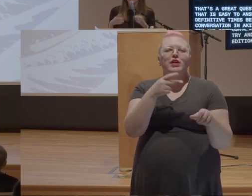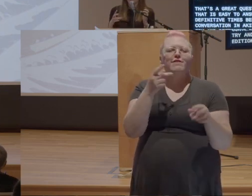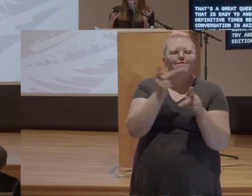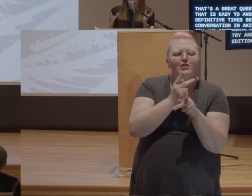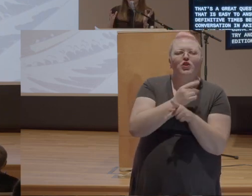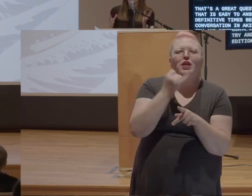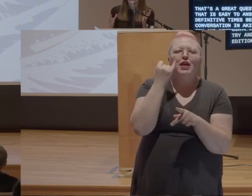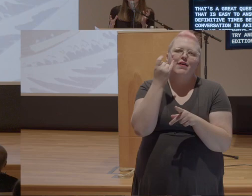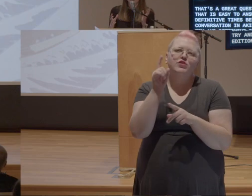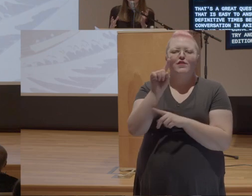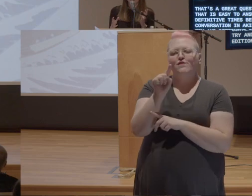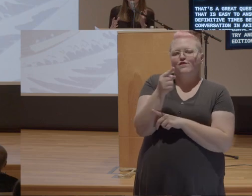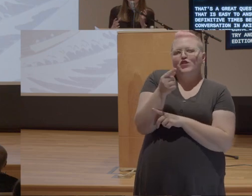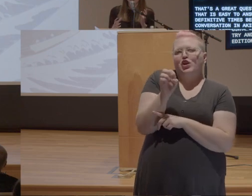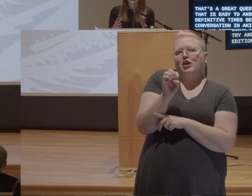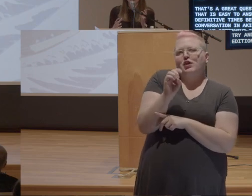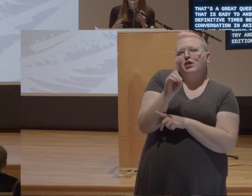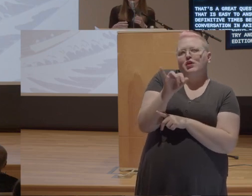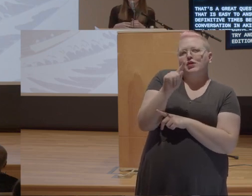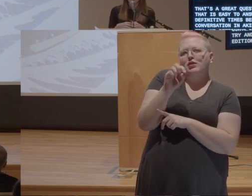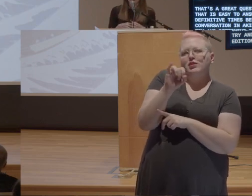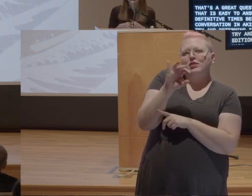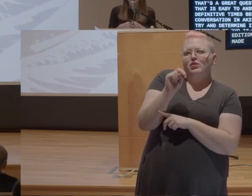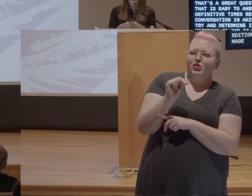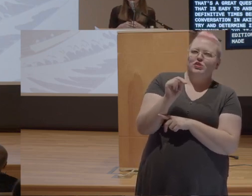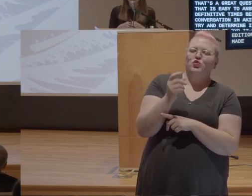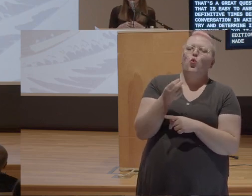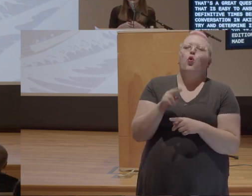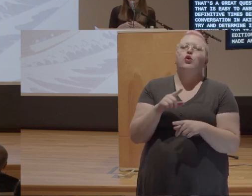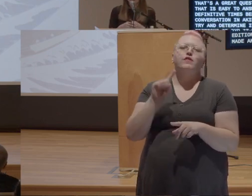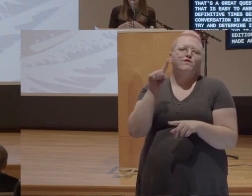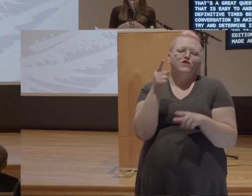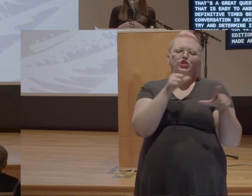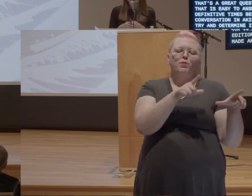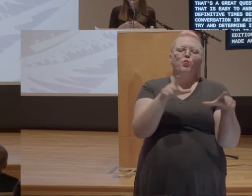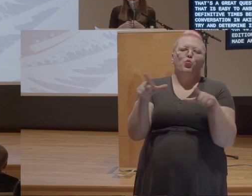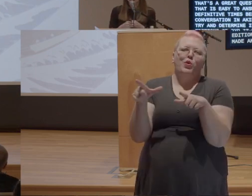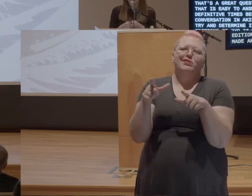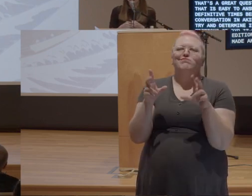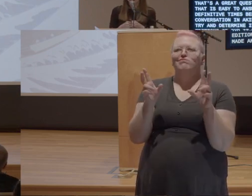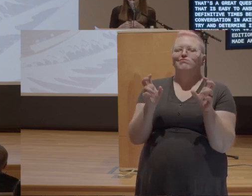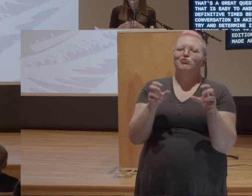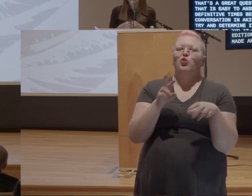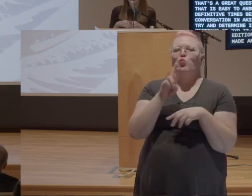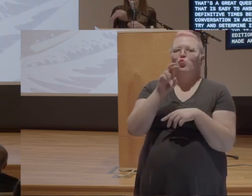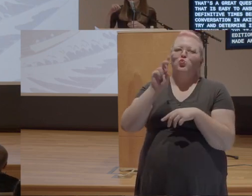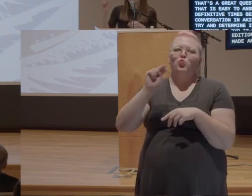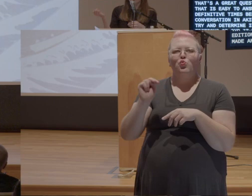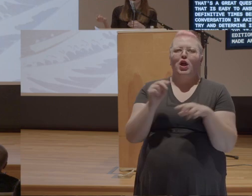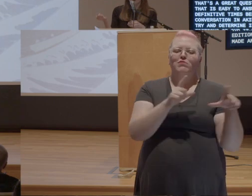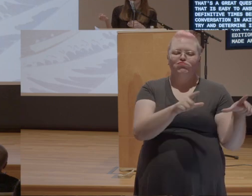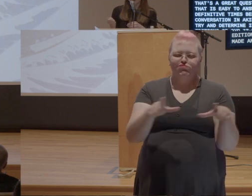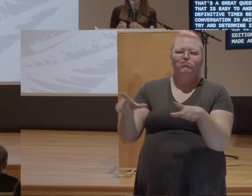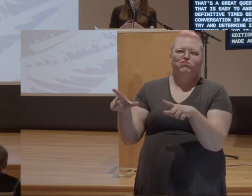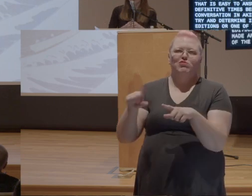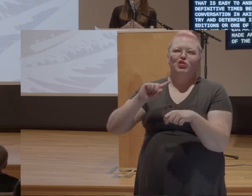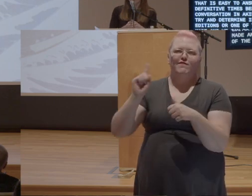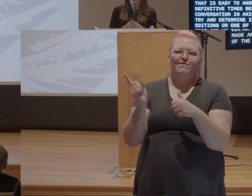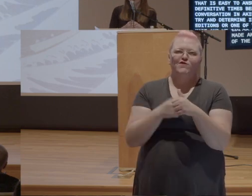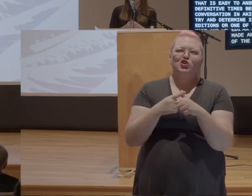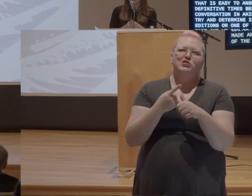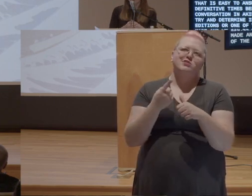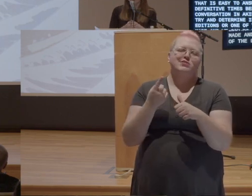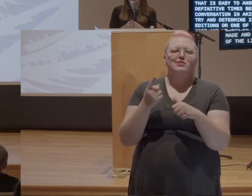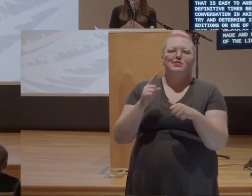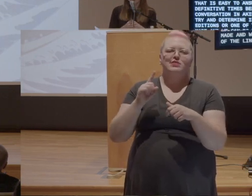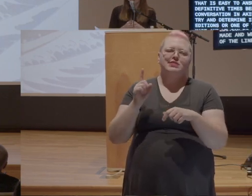or one of the first print run that was made. And we can do this by looking at the quality of the line in the print,